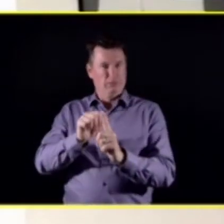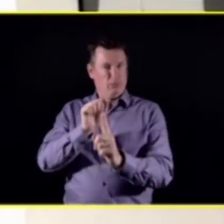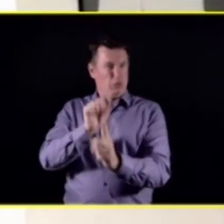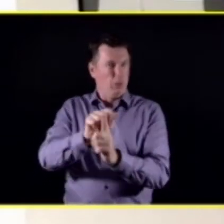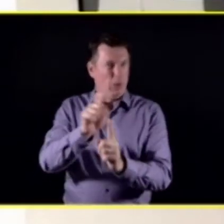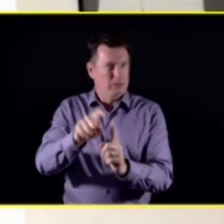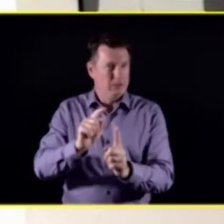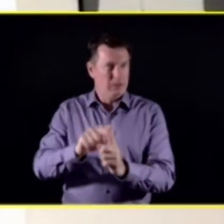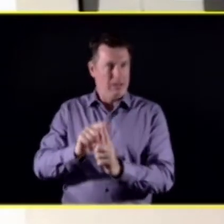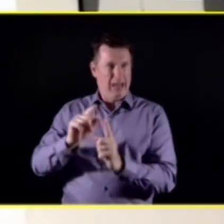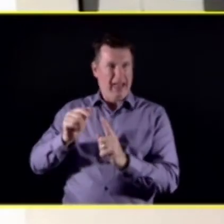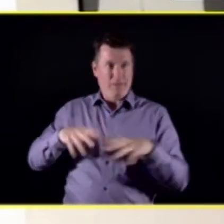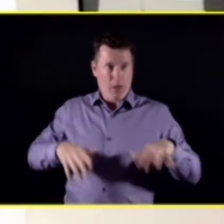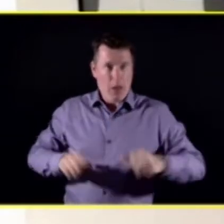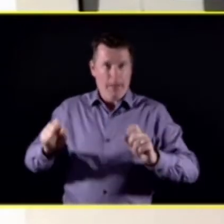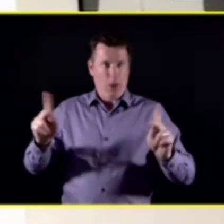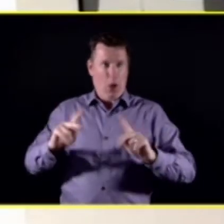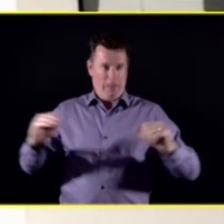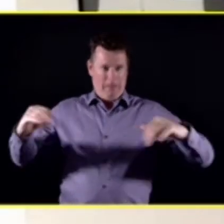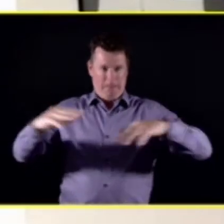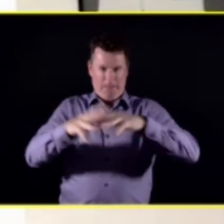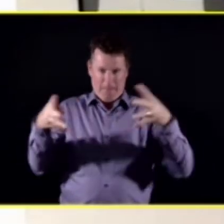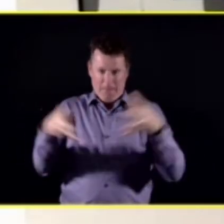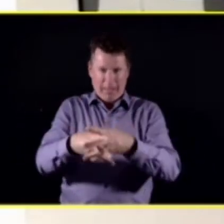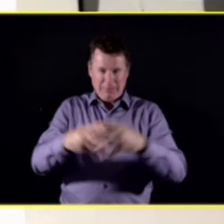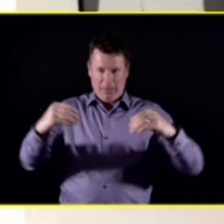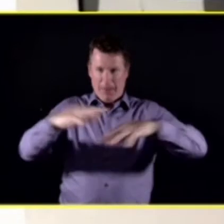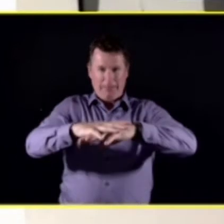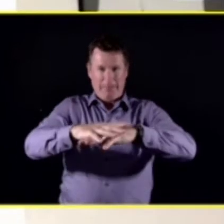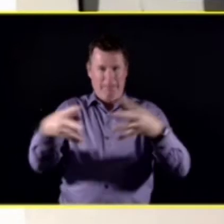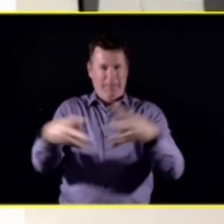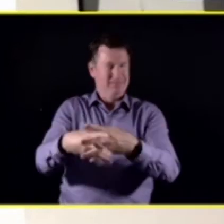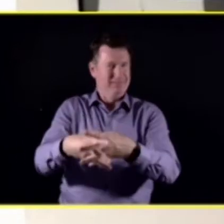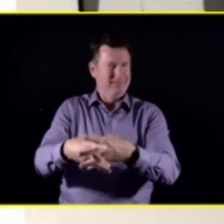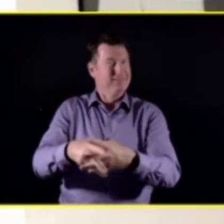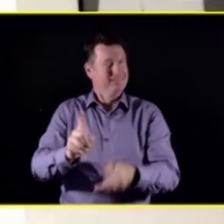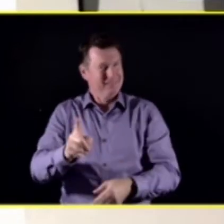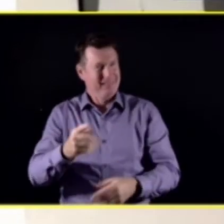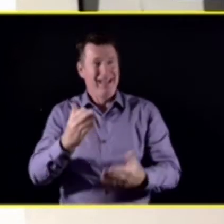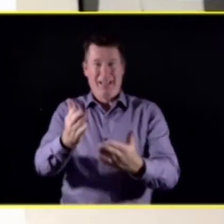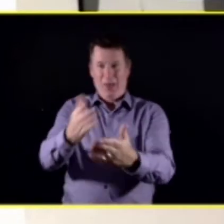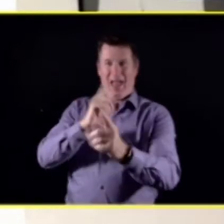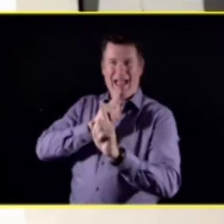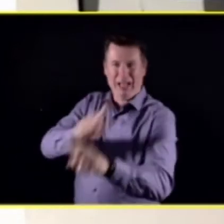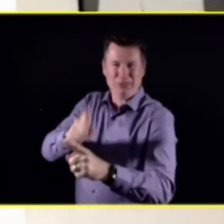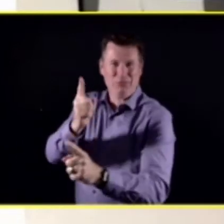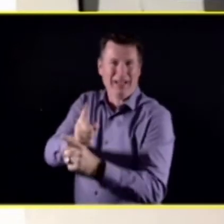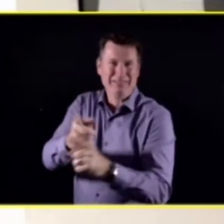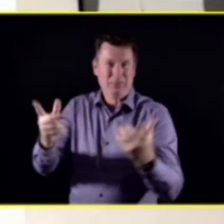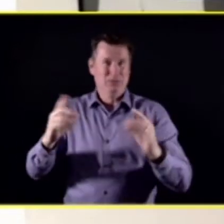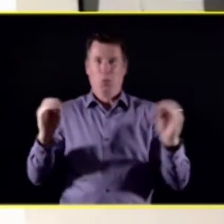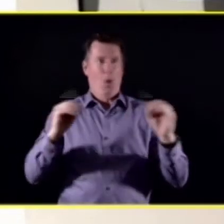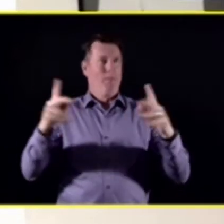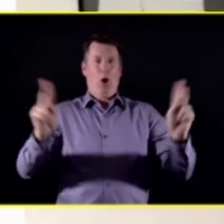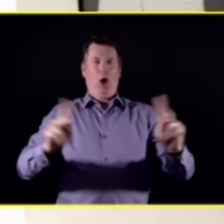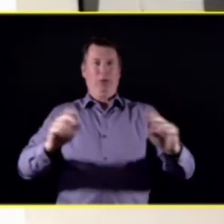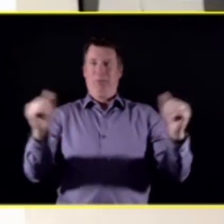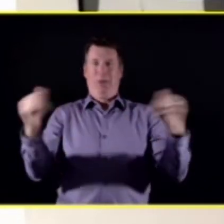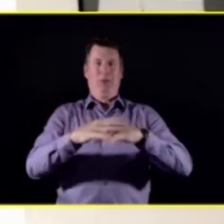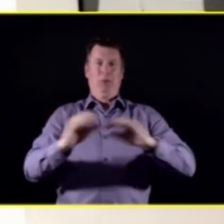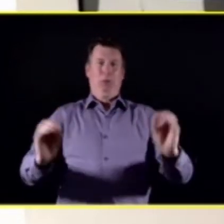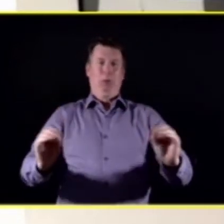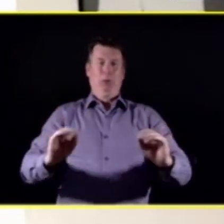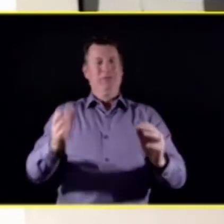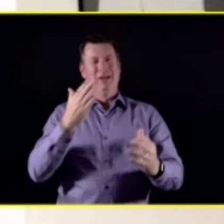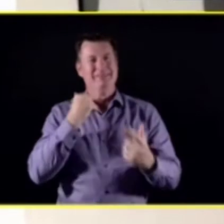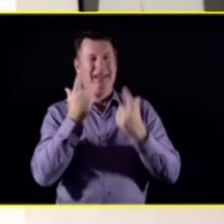was pretty... I was mostly focused on my recovery, and my family was